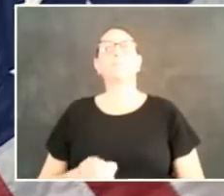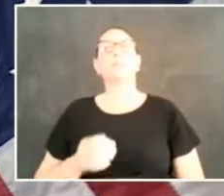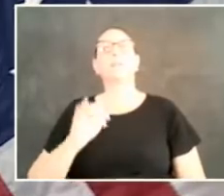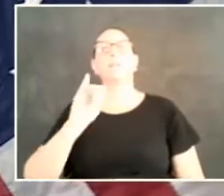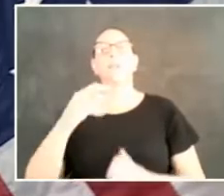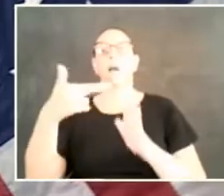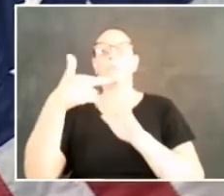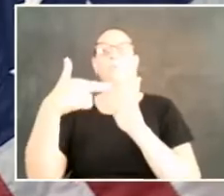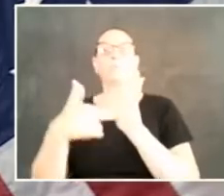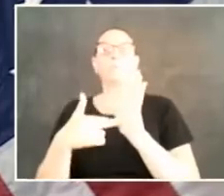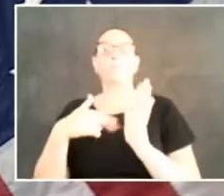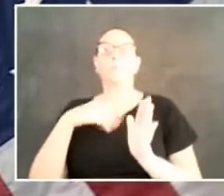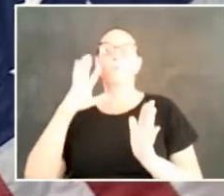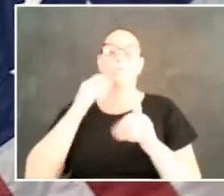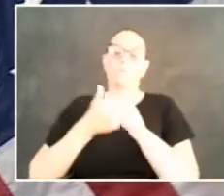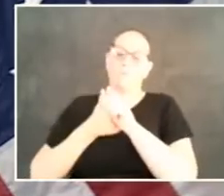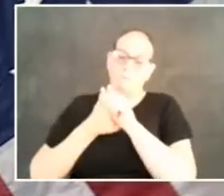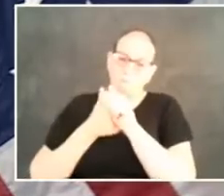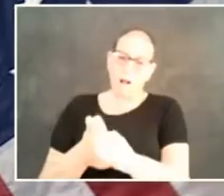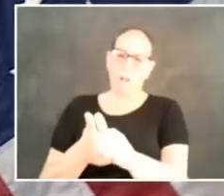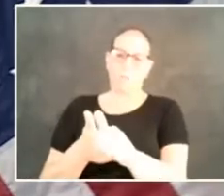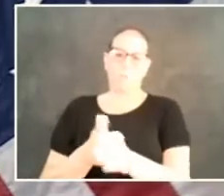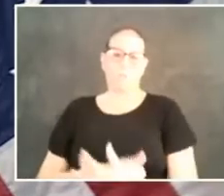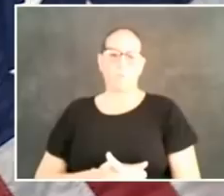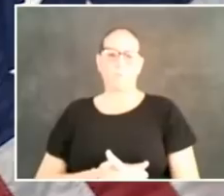all over this city. Commissioner.